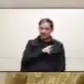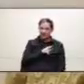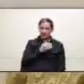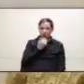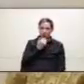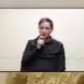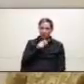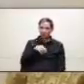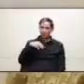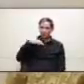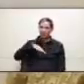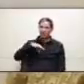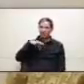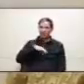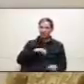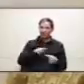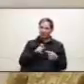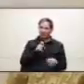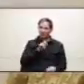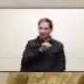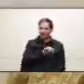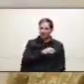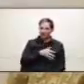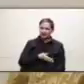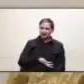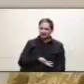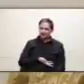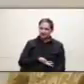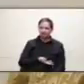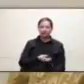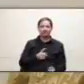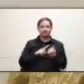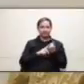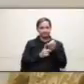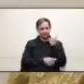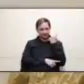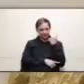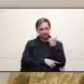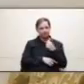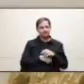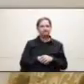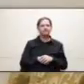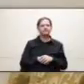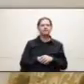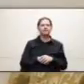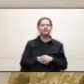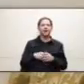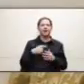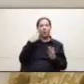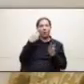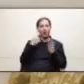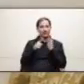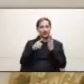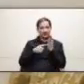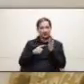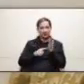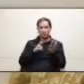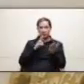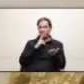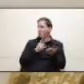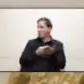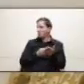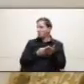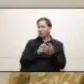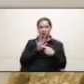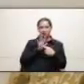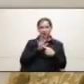be benefiting out of that? Lastly, Chair, the audit report indicates that losses